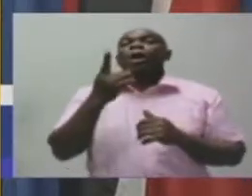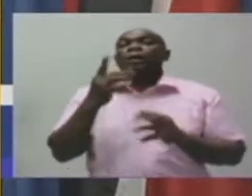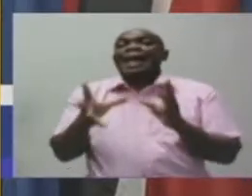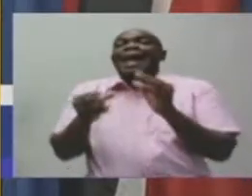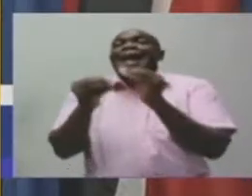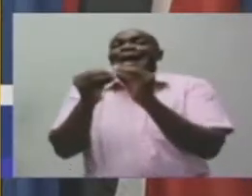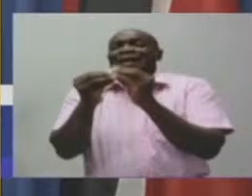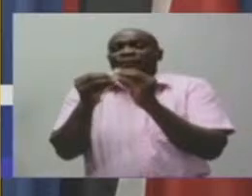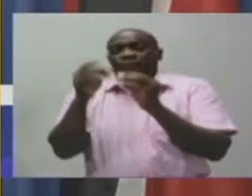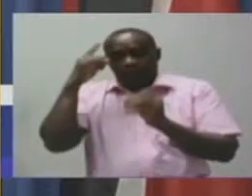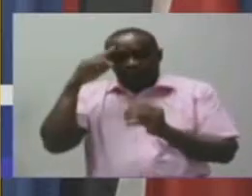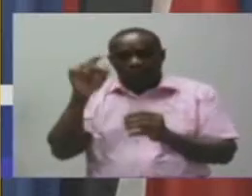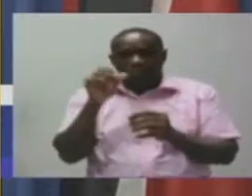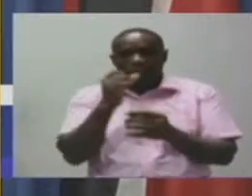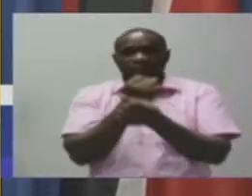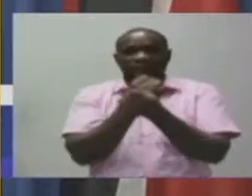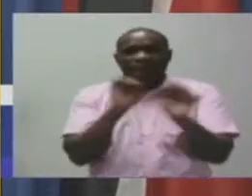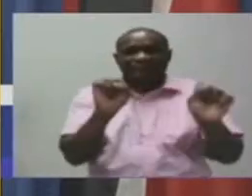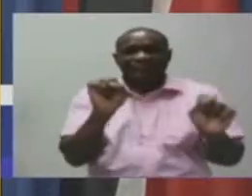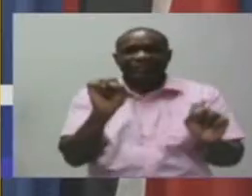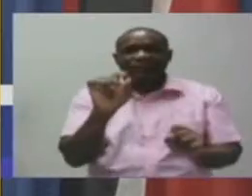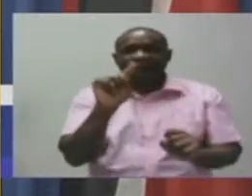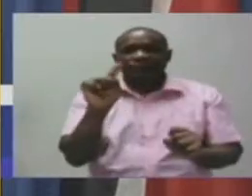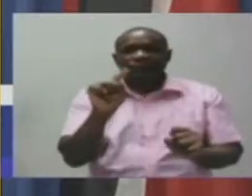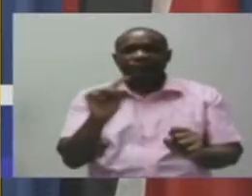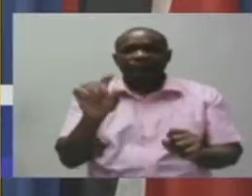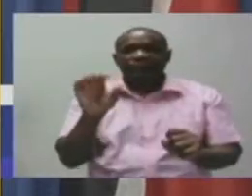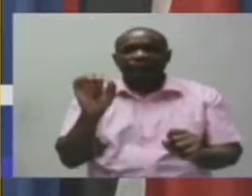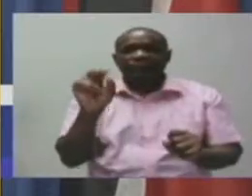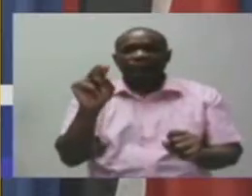with. There are a number of persons for whom